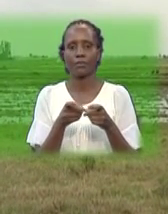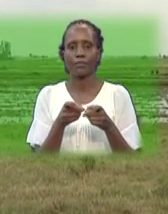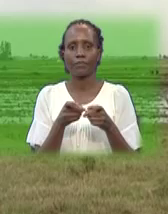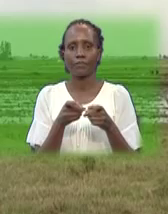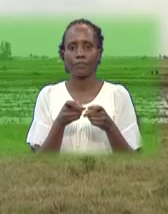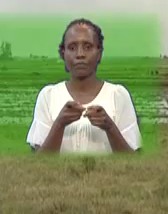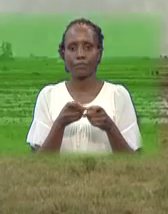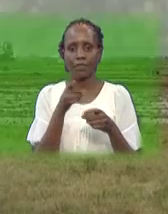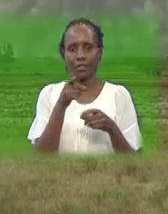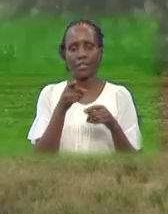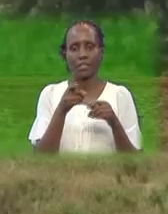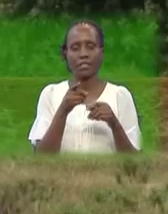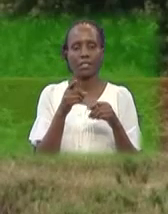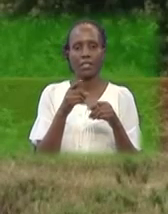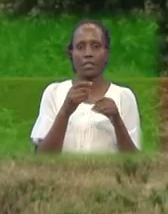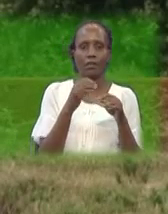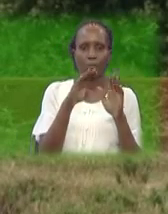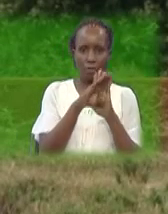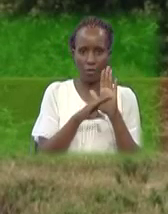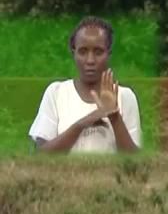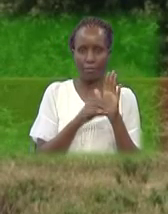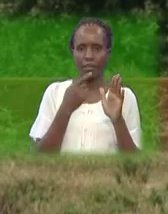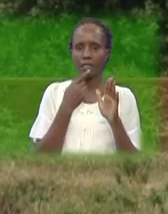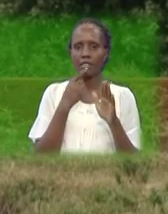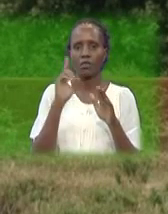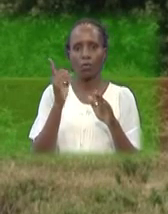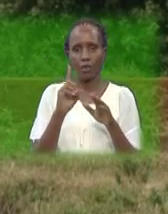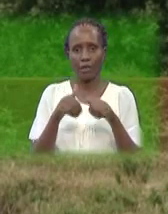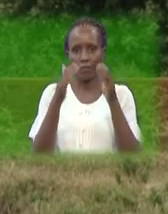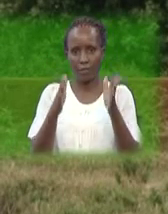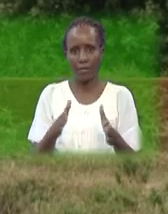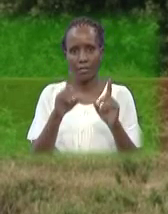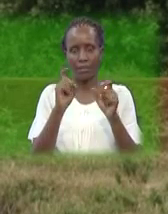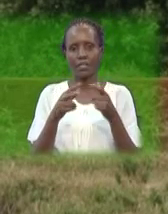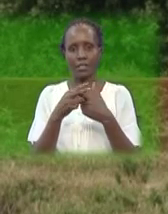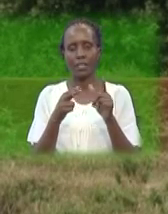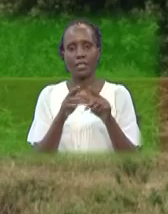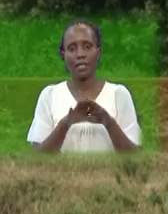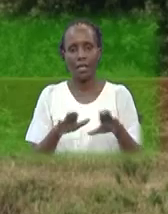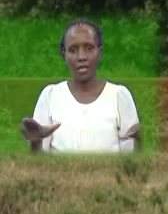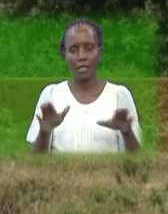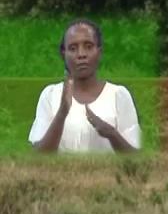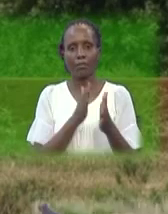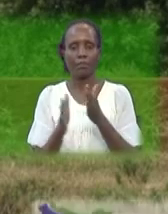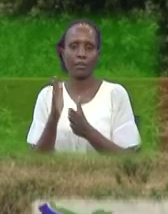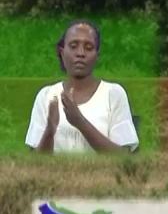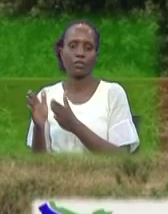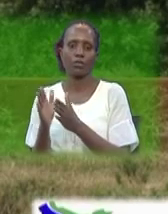The cropping program is what states when the farmers are supposed to start the land preparation,